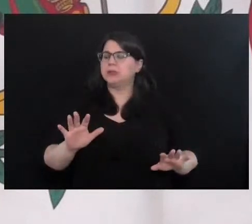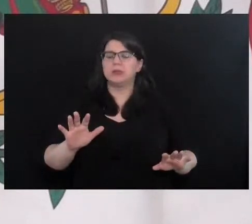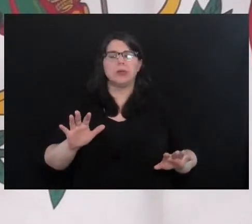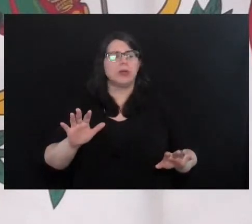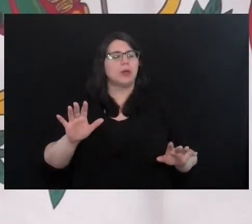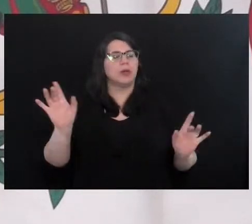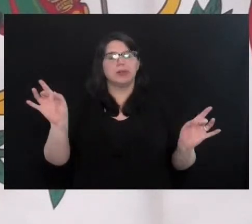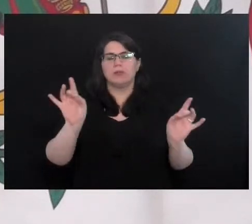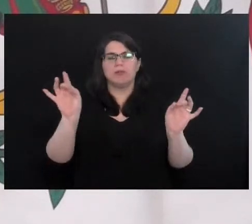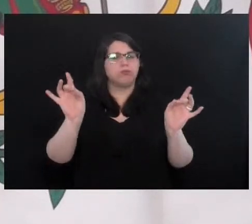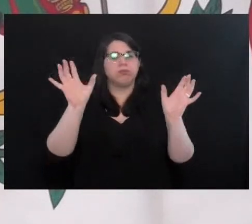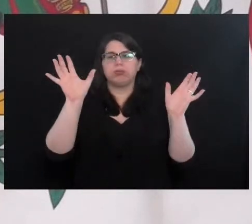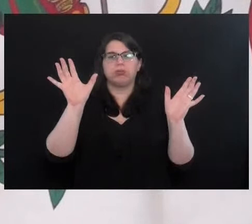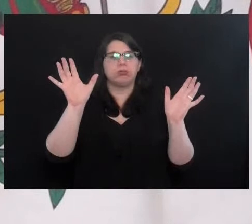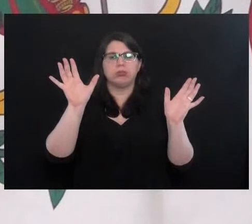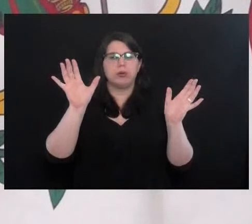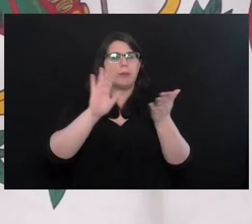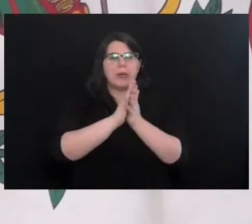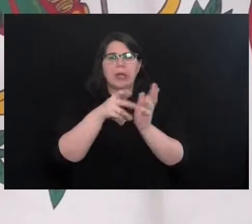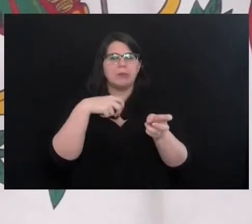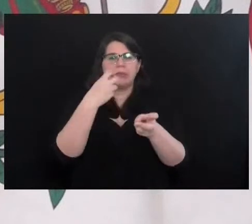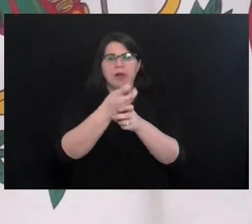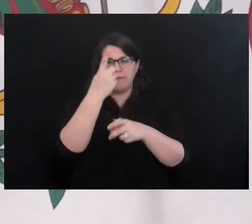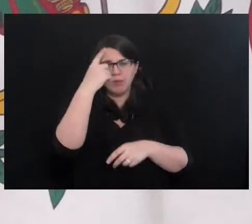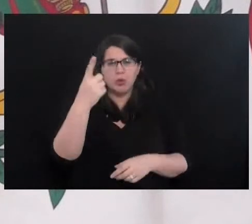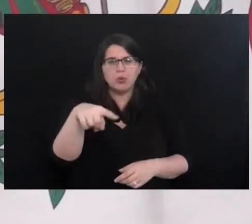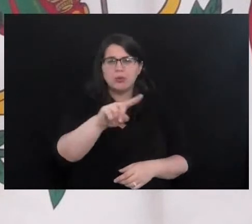so tough, you know.